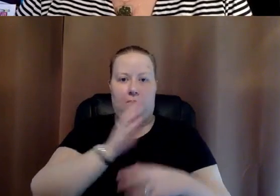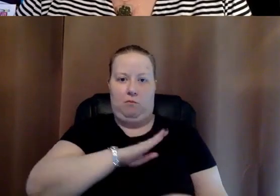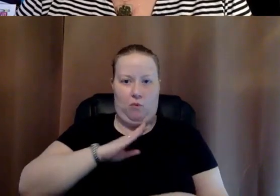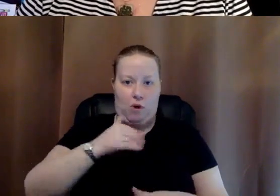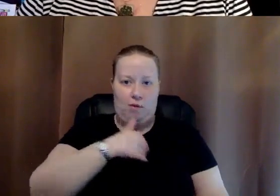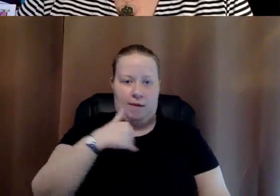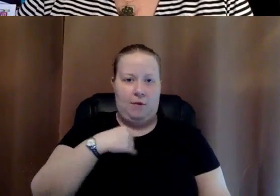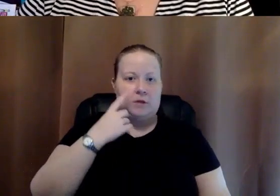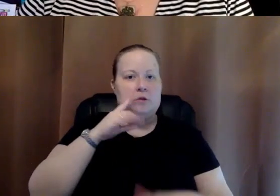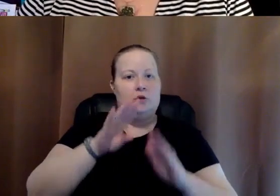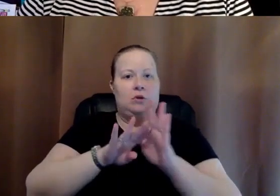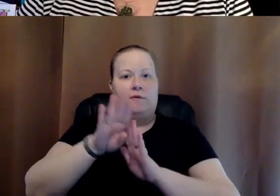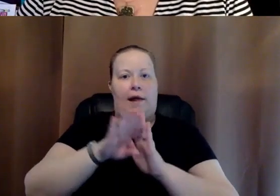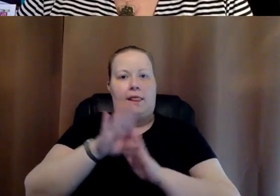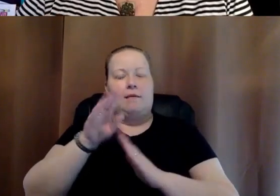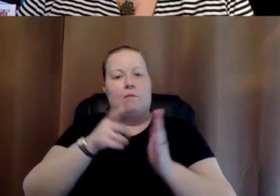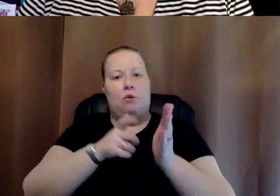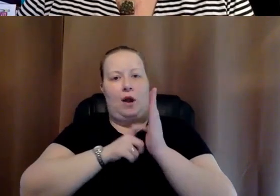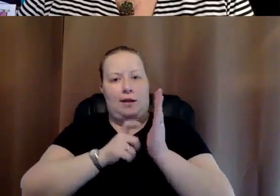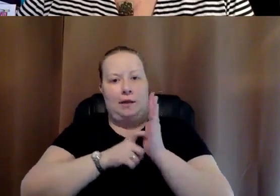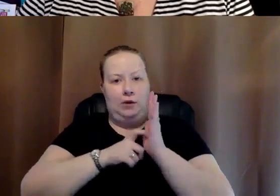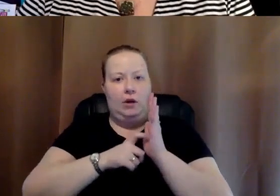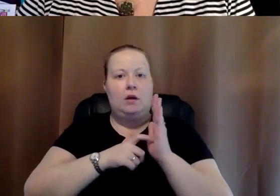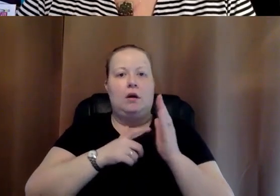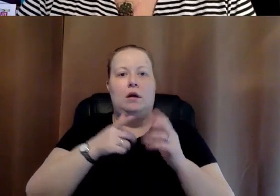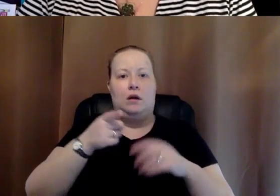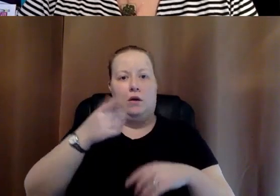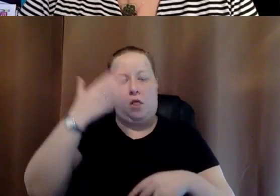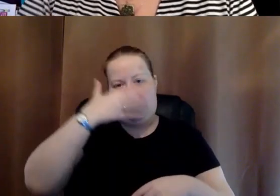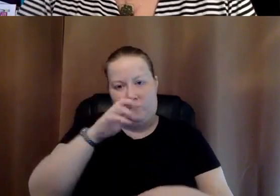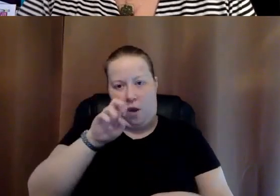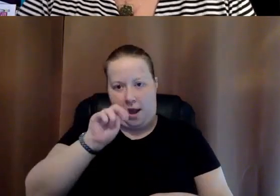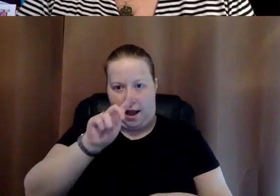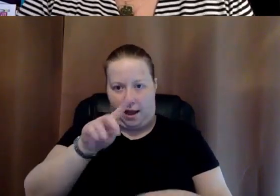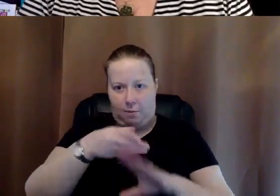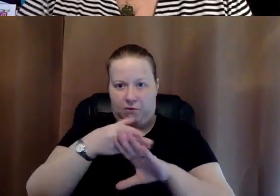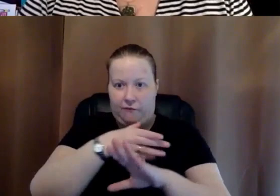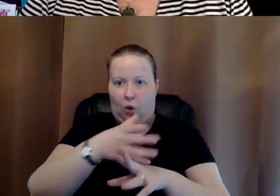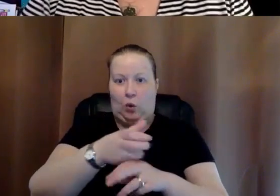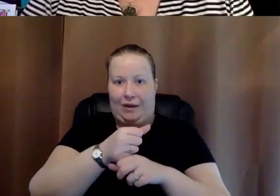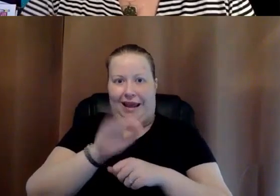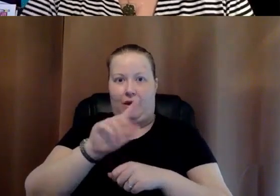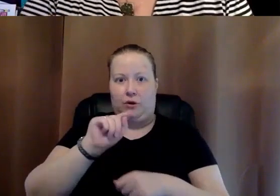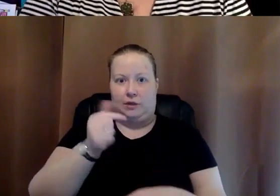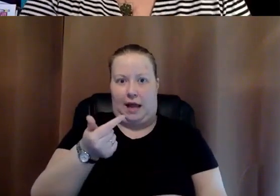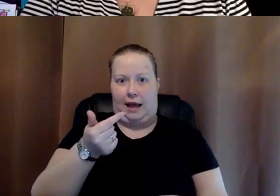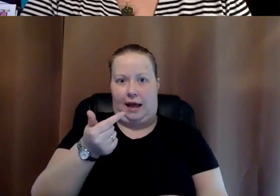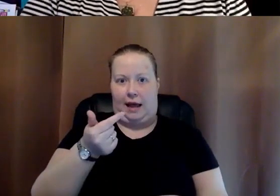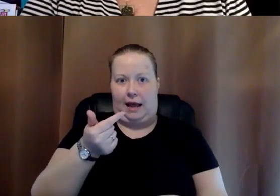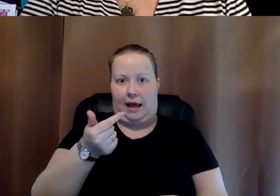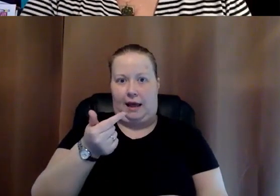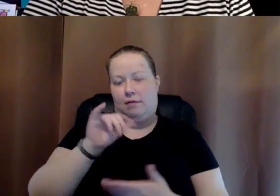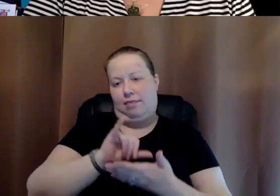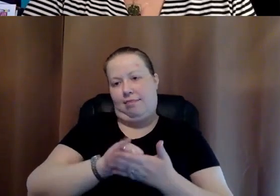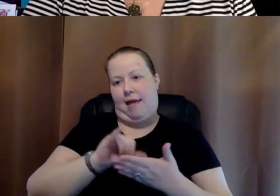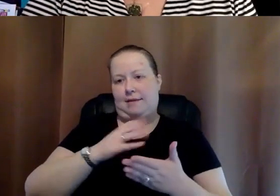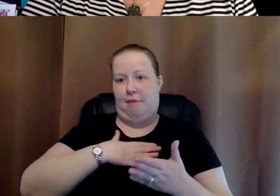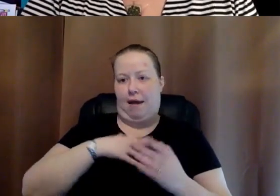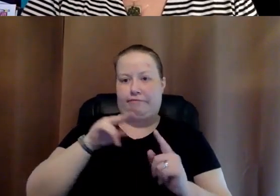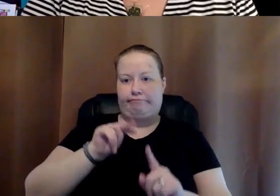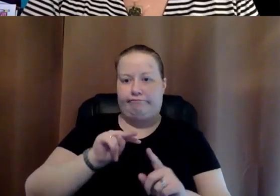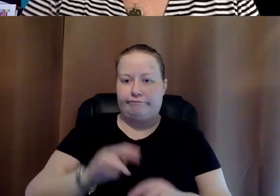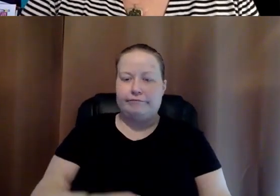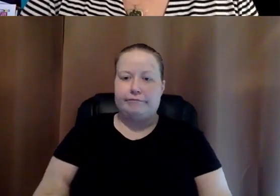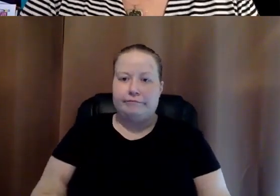a set of criteria that are on the front end before you get your tag, in my opinion. That's how I'm looking at